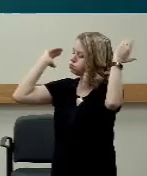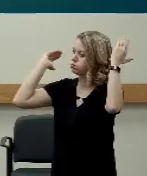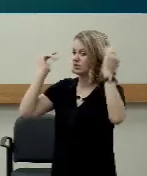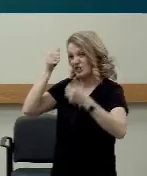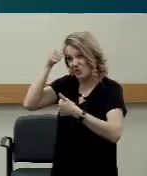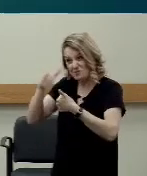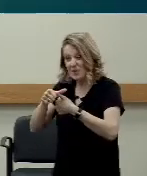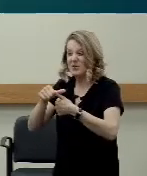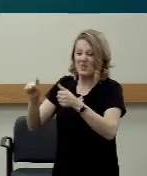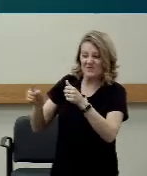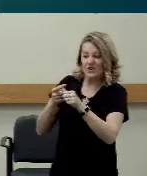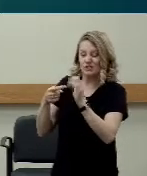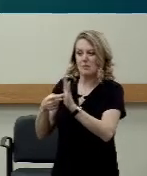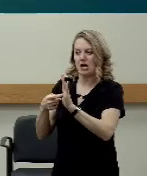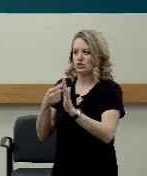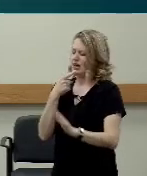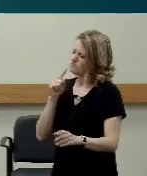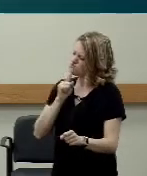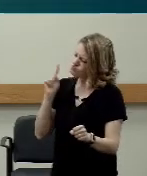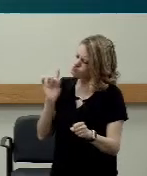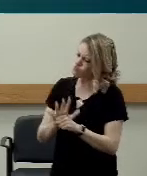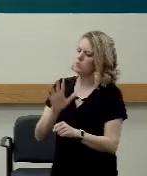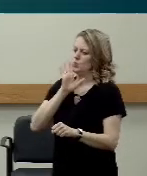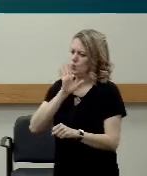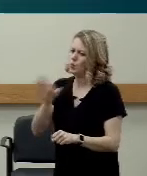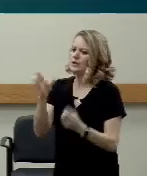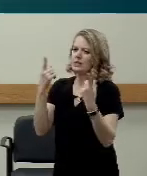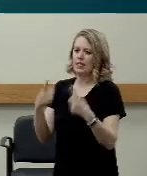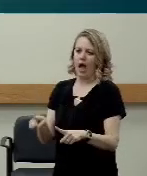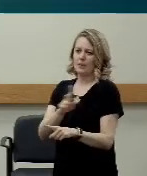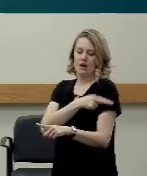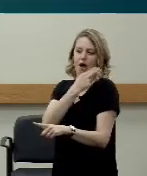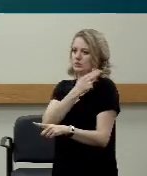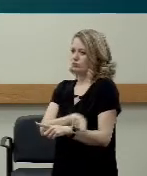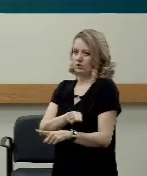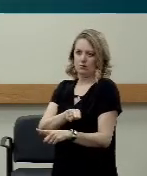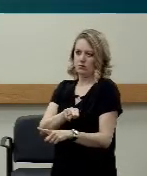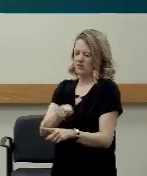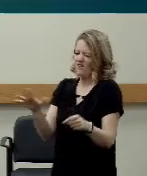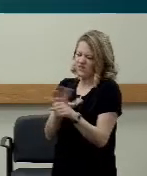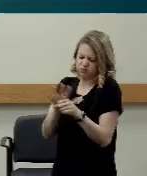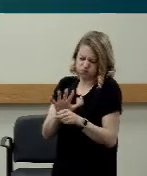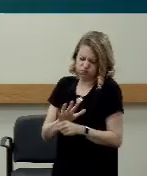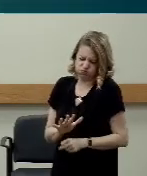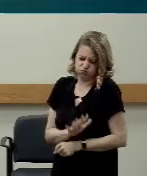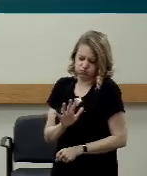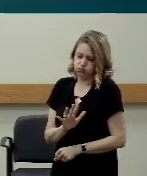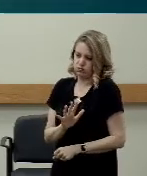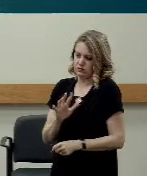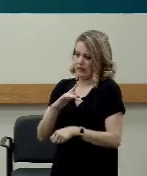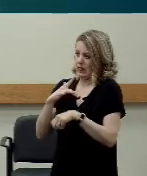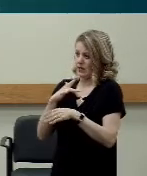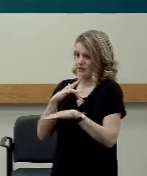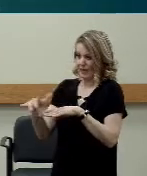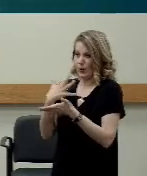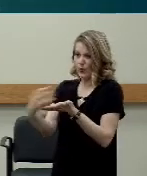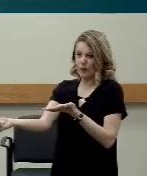models nearly guaranteed that our national hospital capacity would be